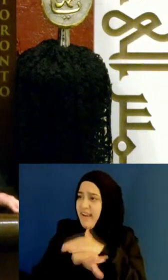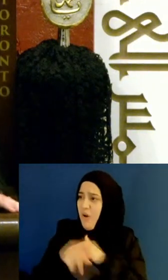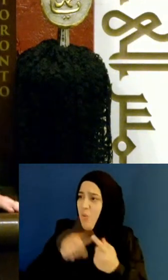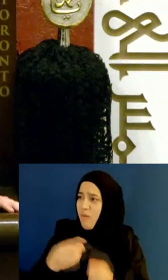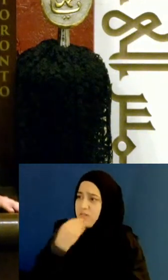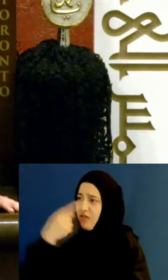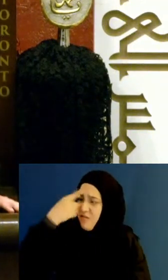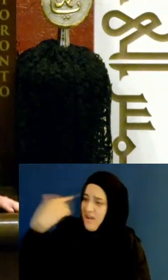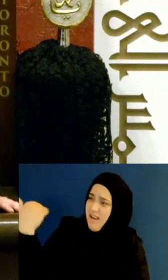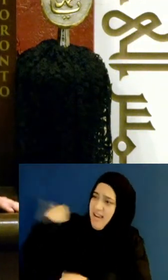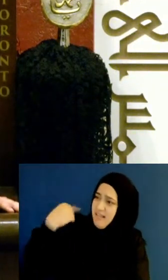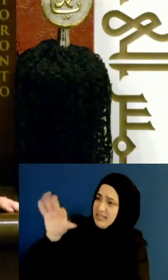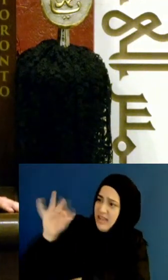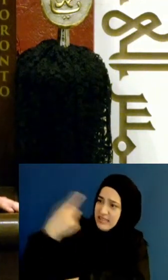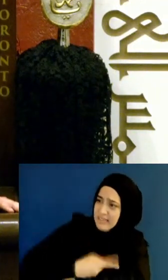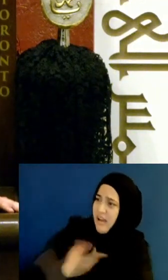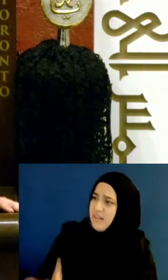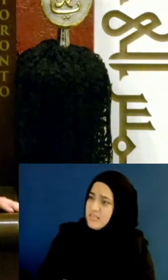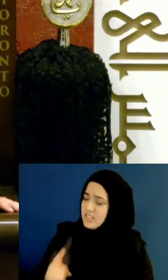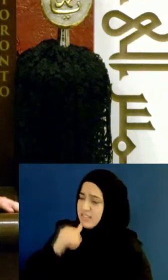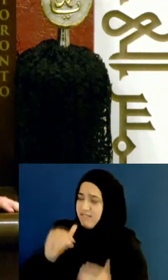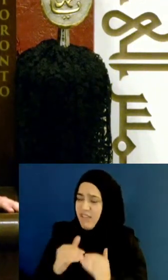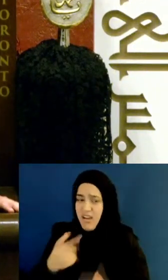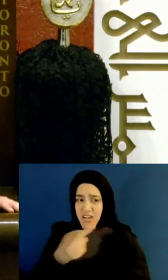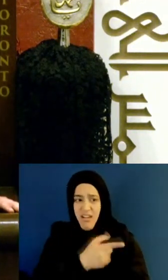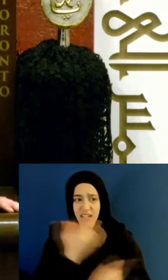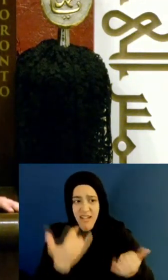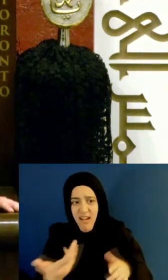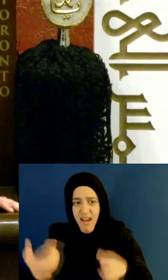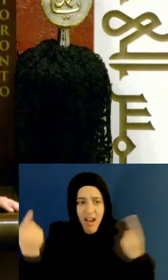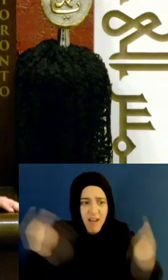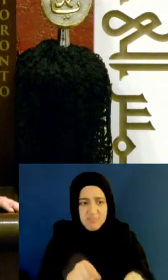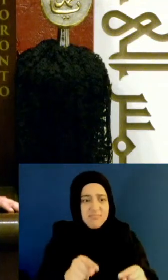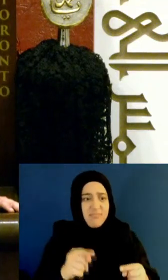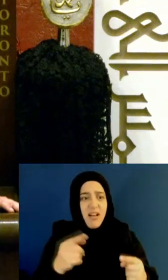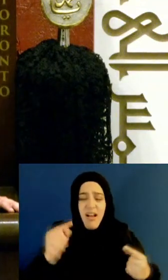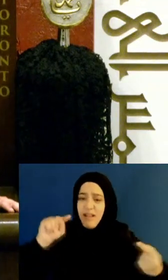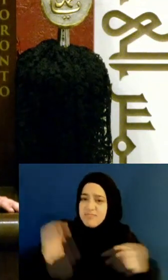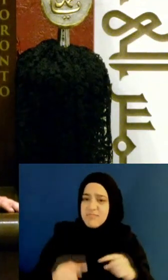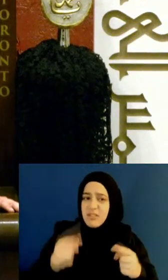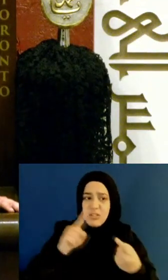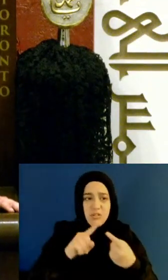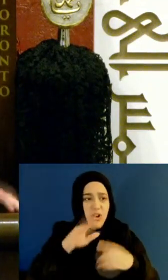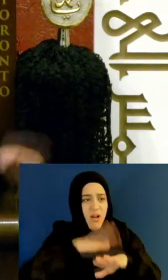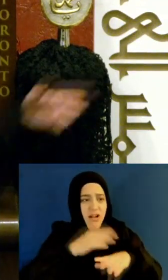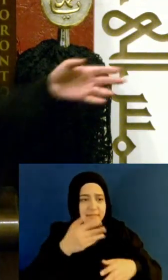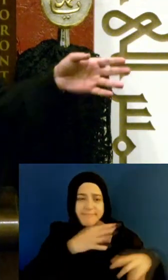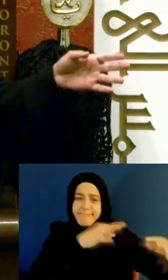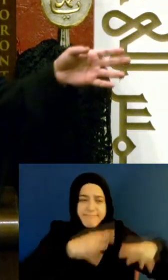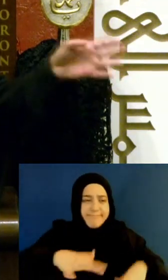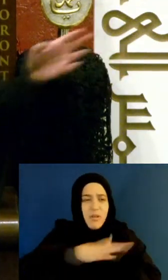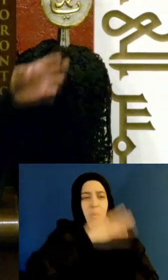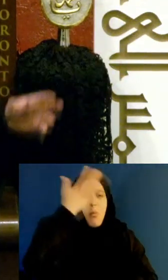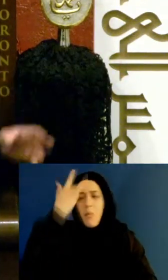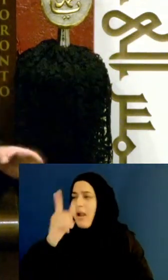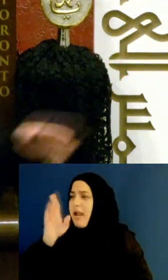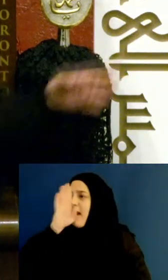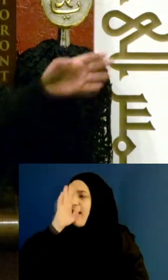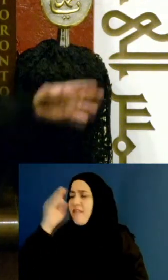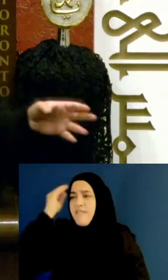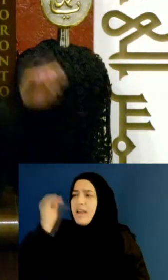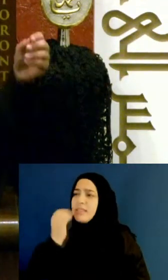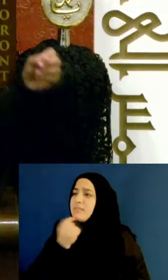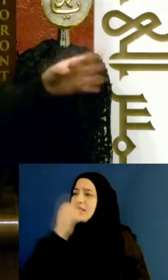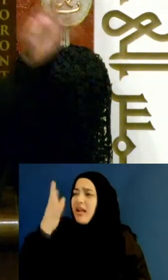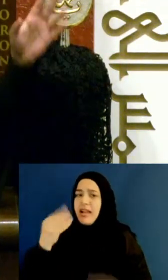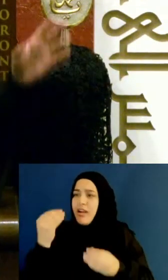9 days. Now that he's injured in the battlefield, why should he get the handkerchief of Sayyidati Nisa al-Alameen? Why not somebody like Muslim ibn